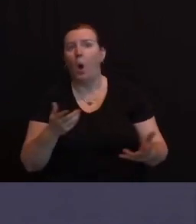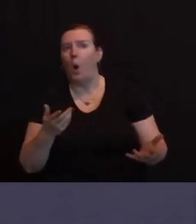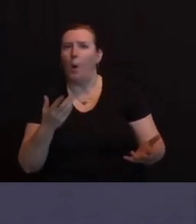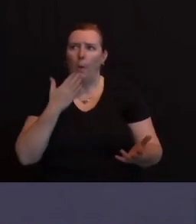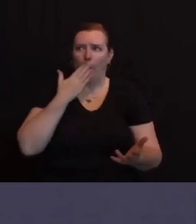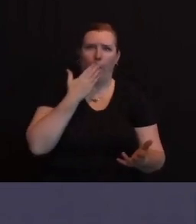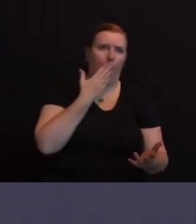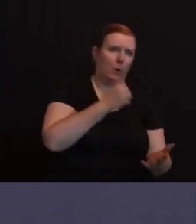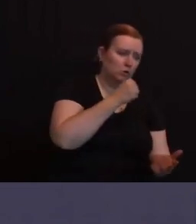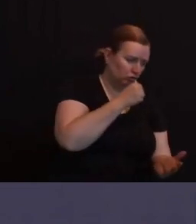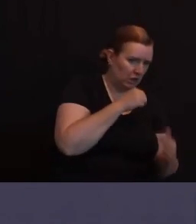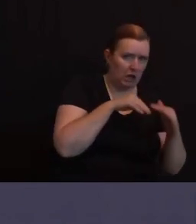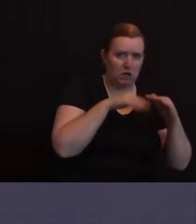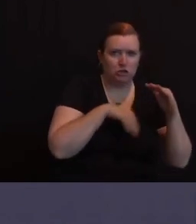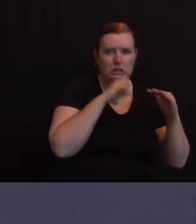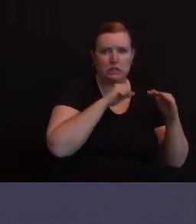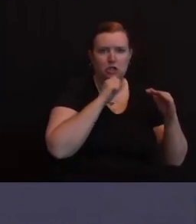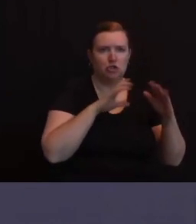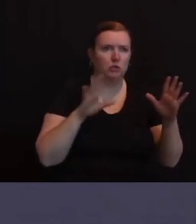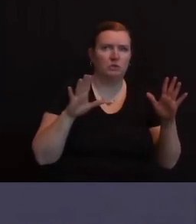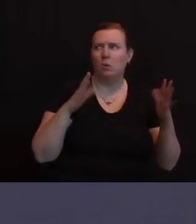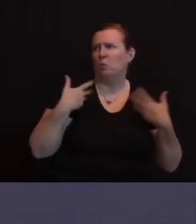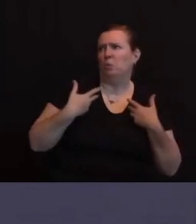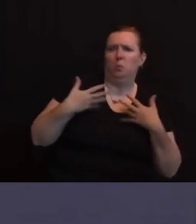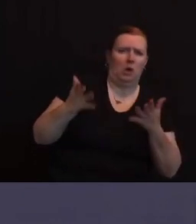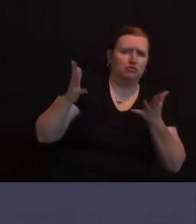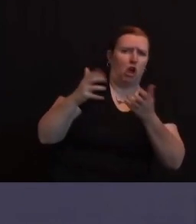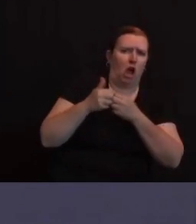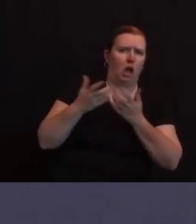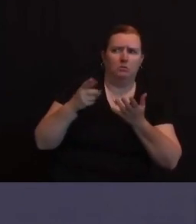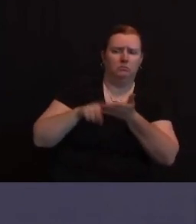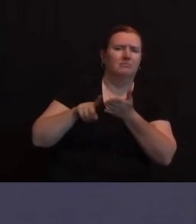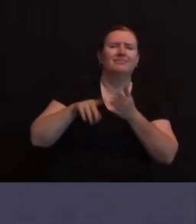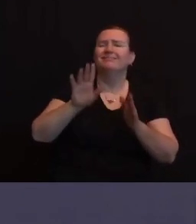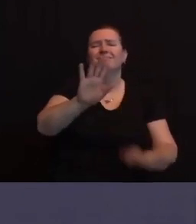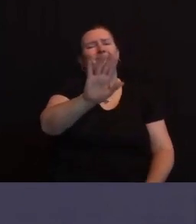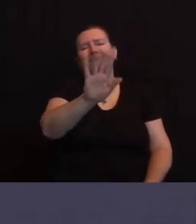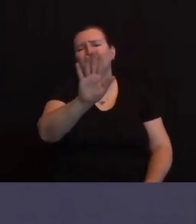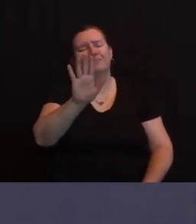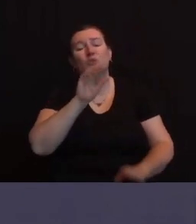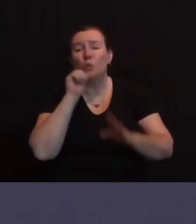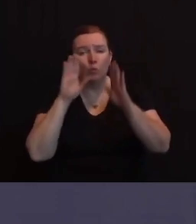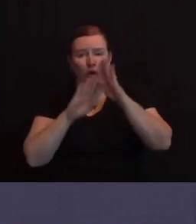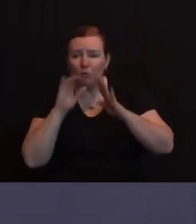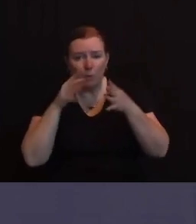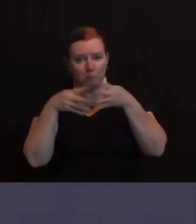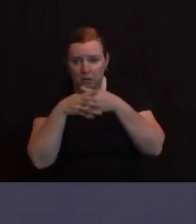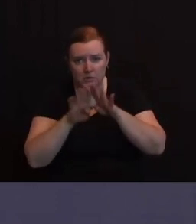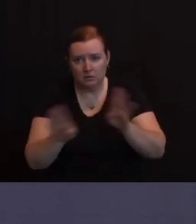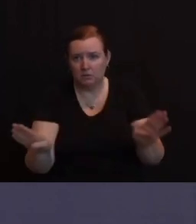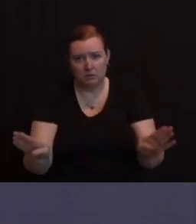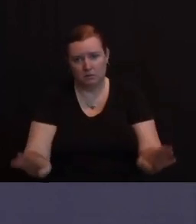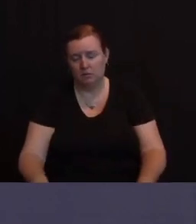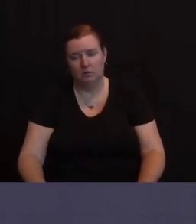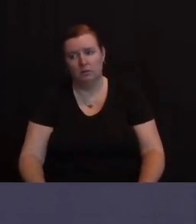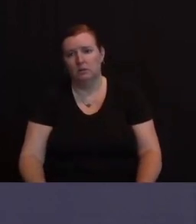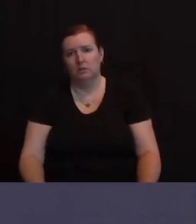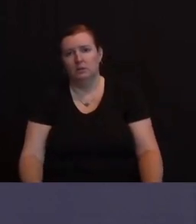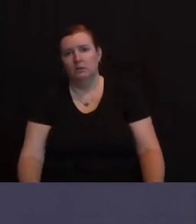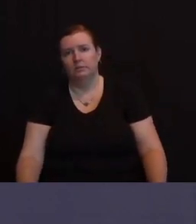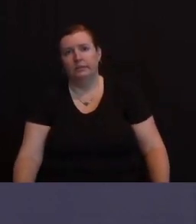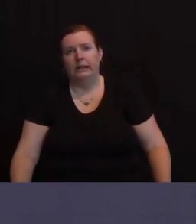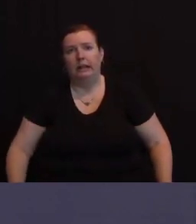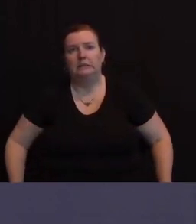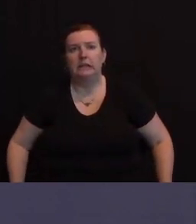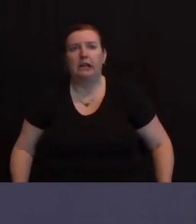that. Pat, anything on the compliance or general front? I know you had as you regularly do, a